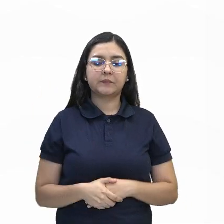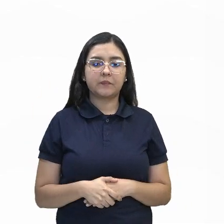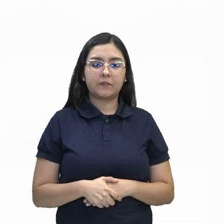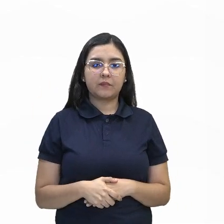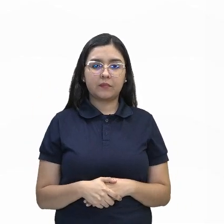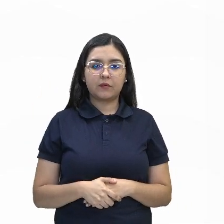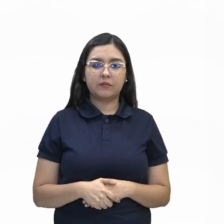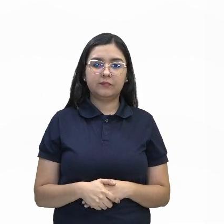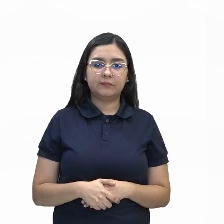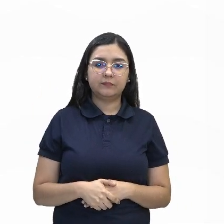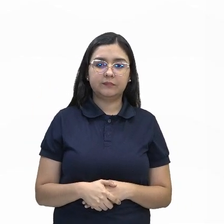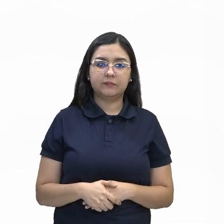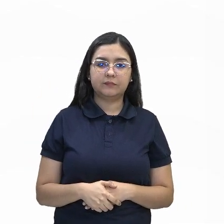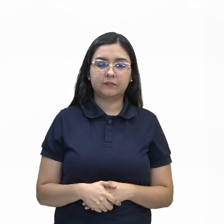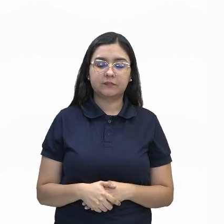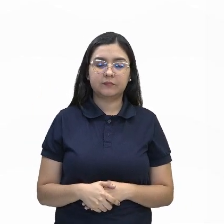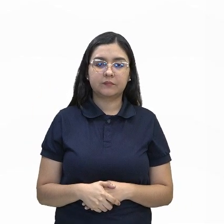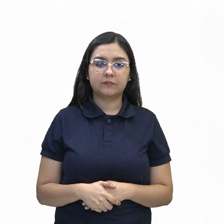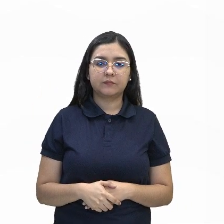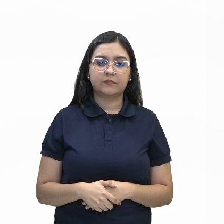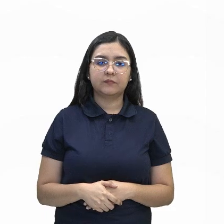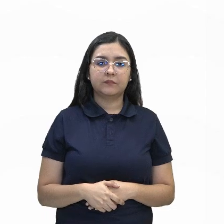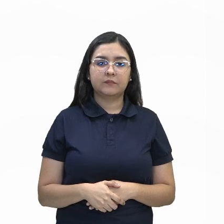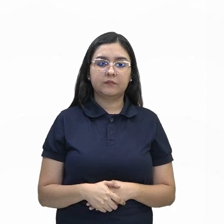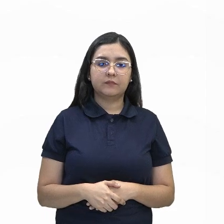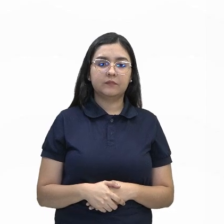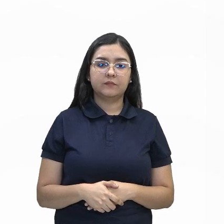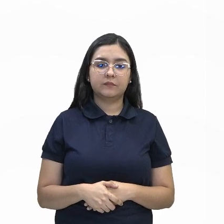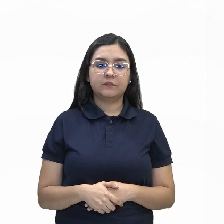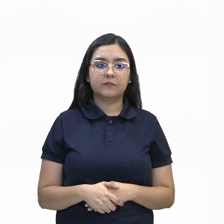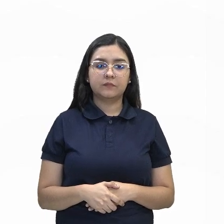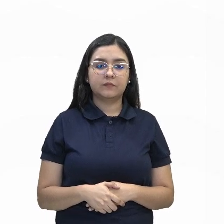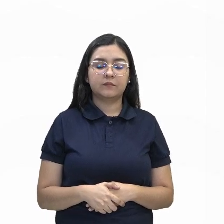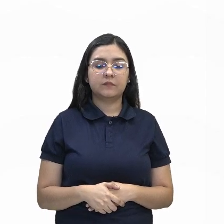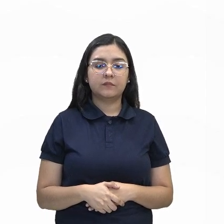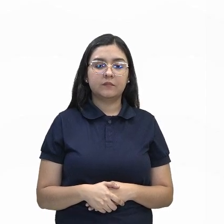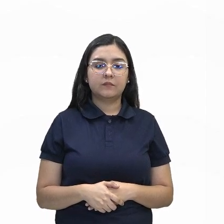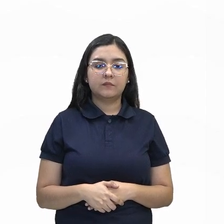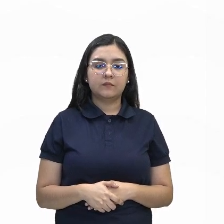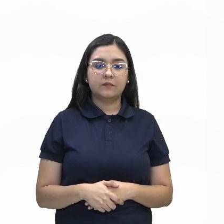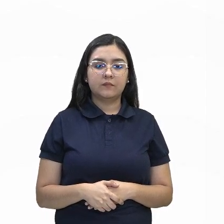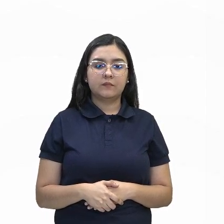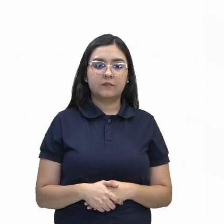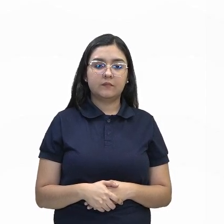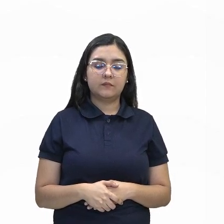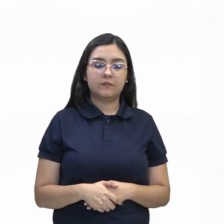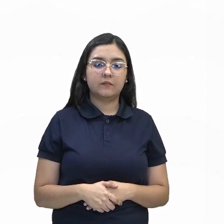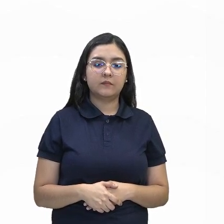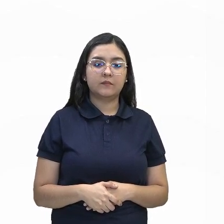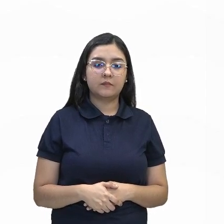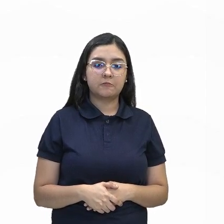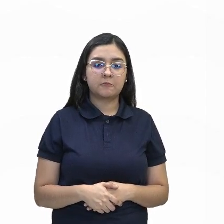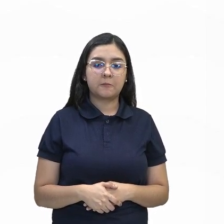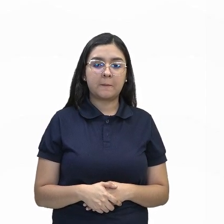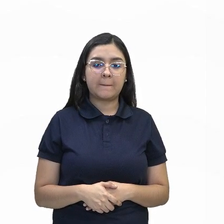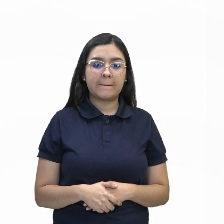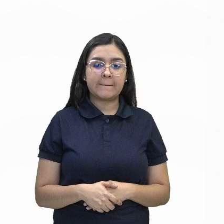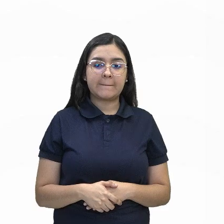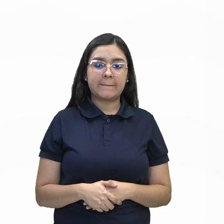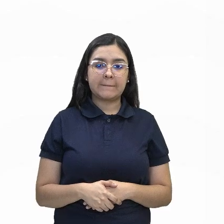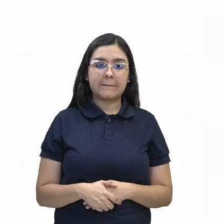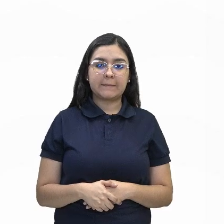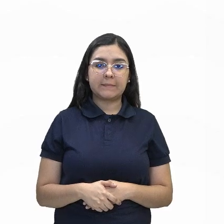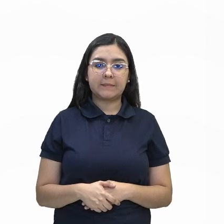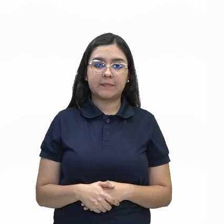or spoken language that follows natural flow and grammatical structure, as opposed to the rhythmic